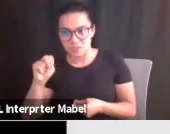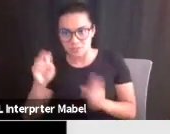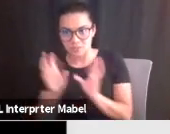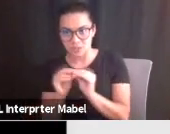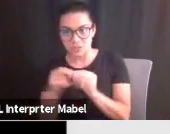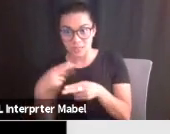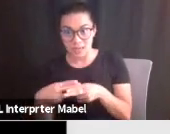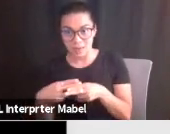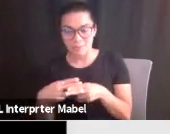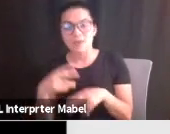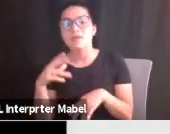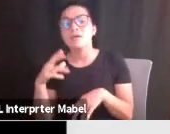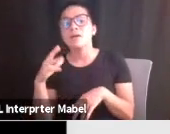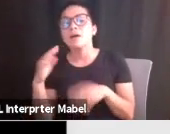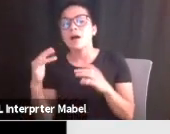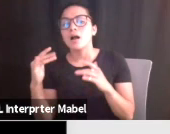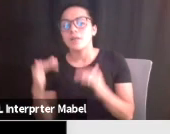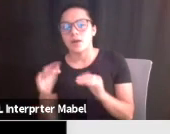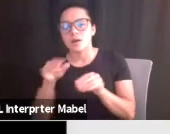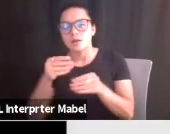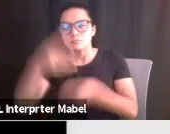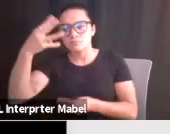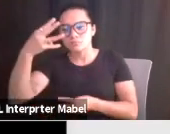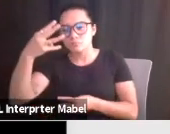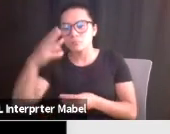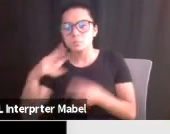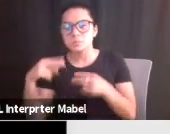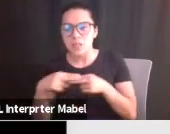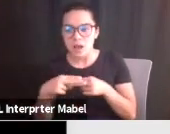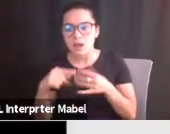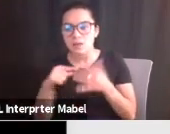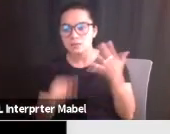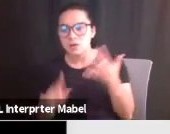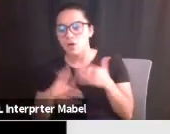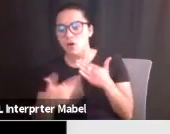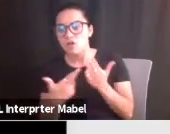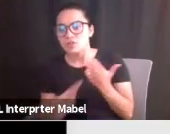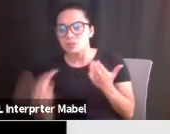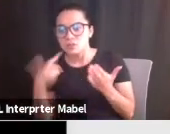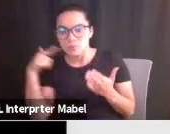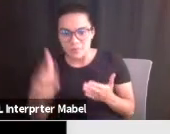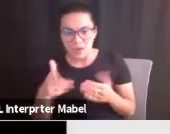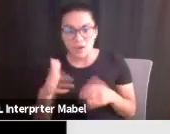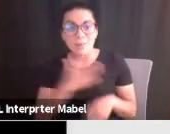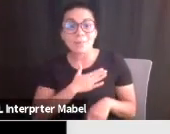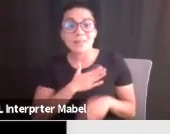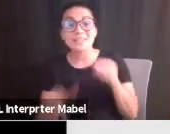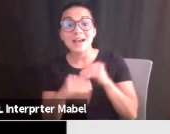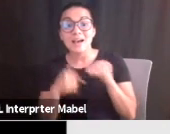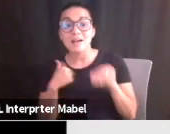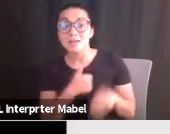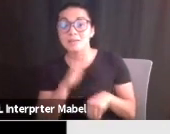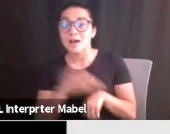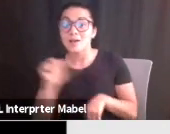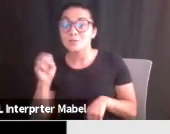any resources that we have identified. Please follow us on social media and share the bold moves you will be making,